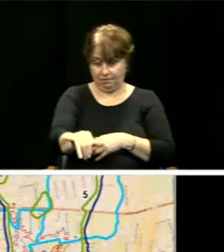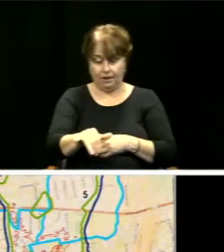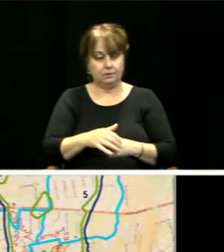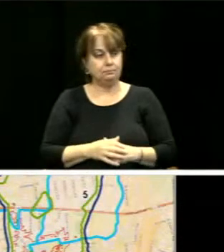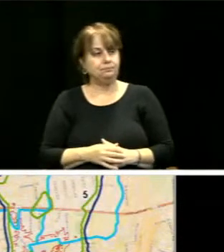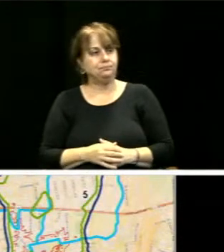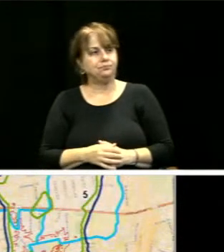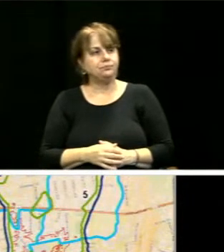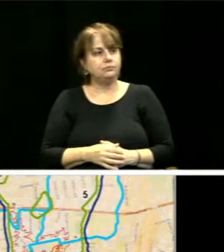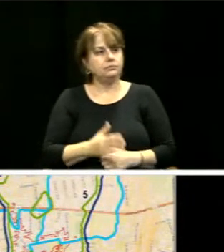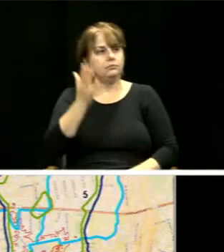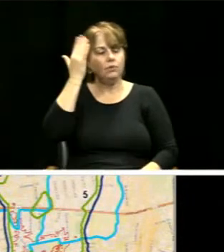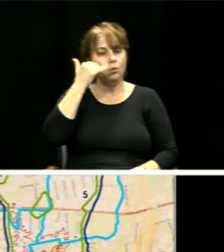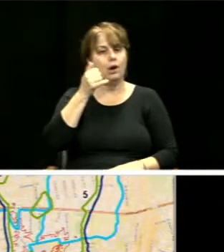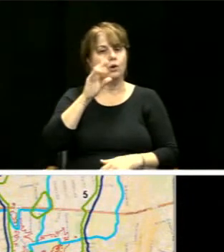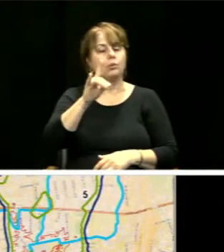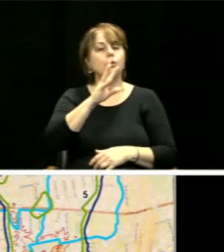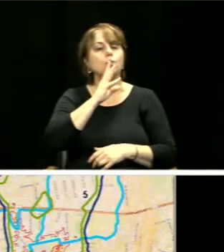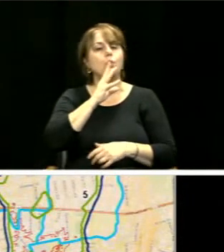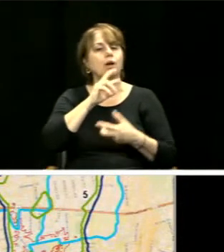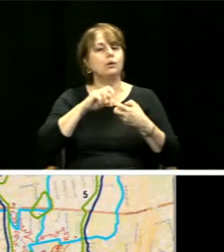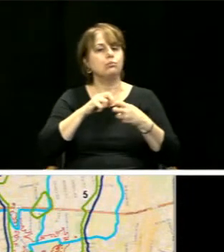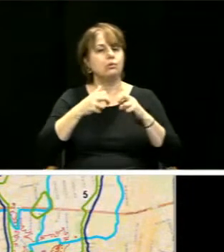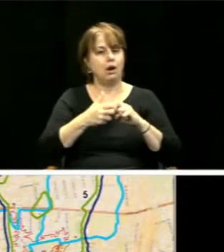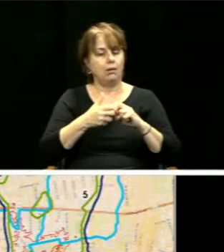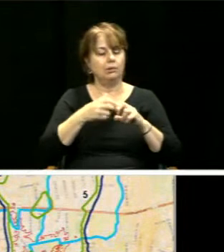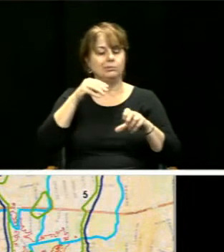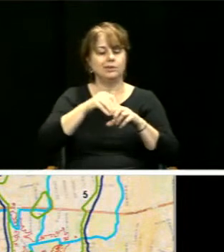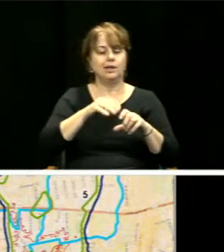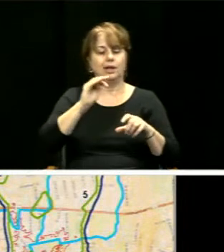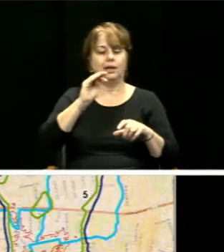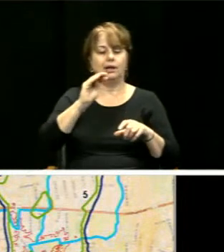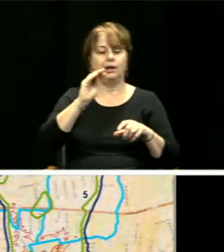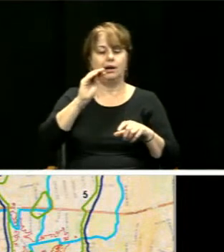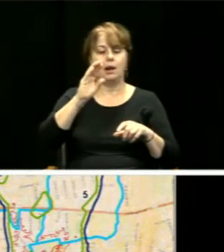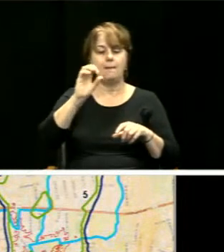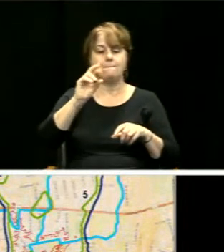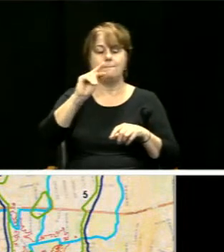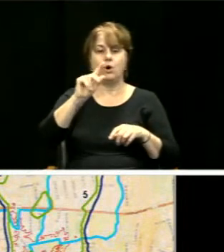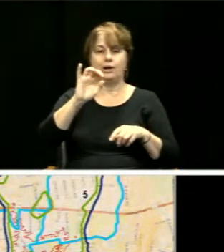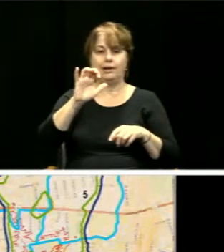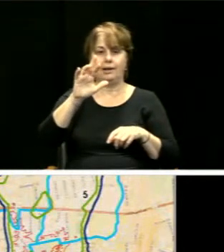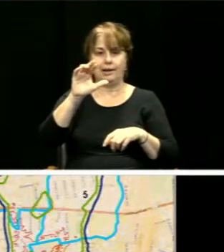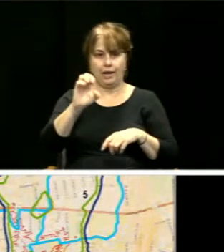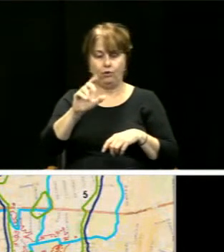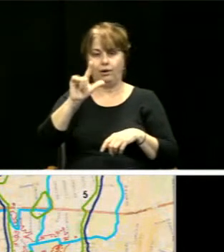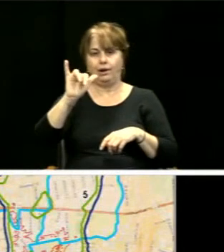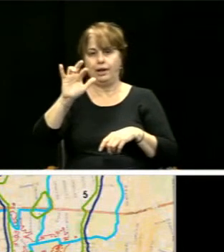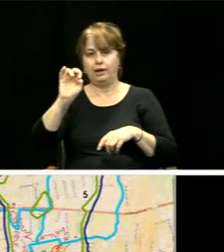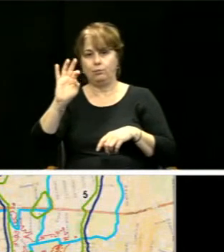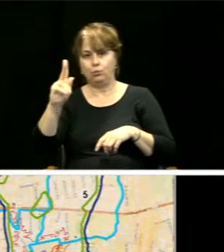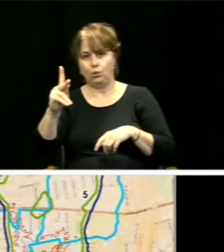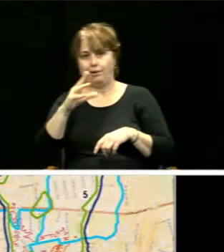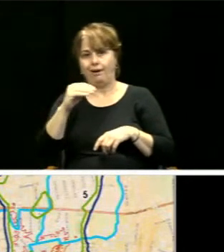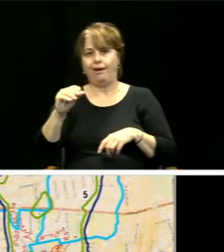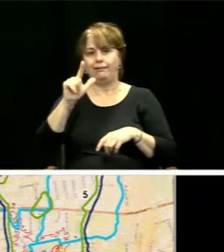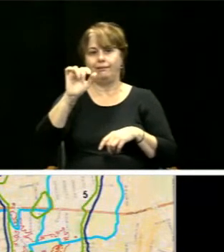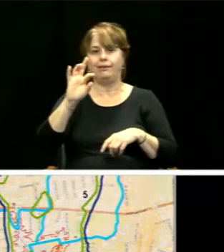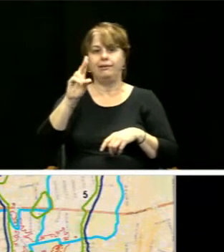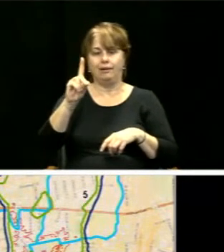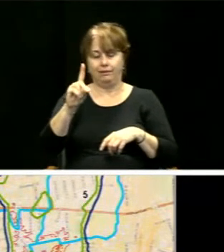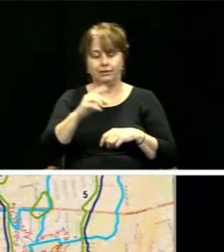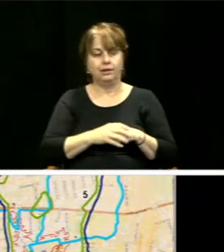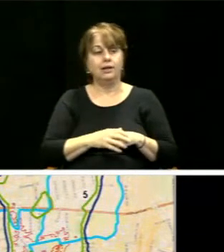because of the groundwater problems in the Montclair and Lynbrook and Leonard area. And so in that area,